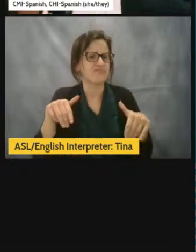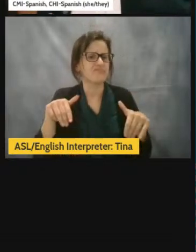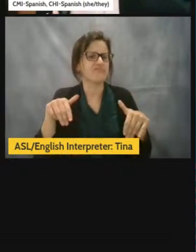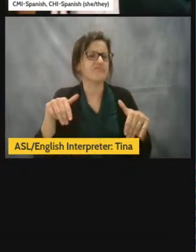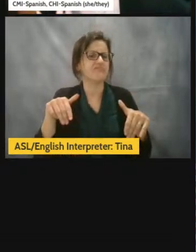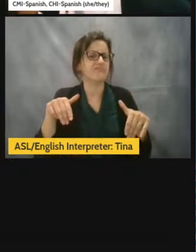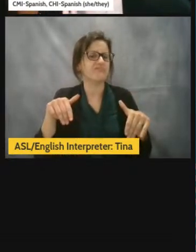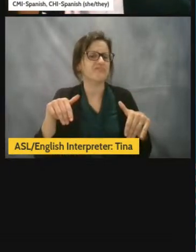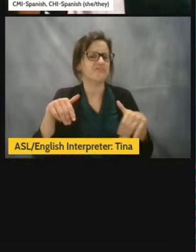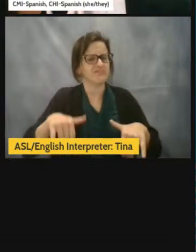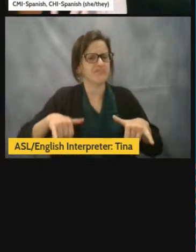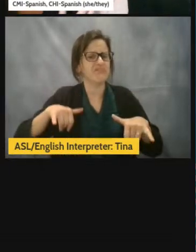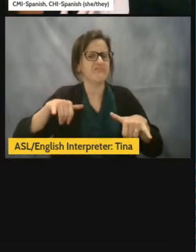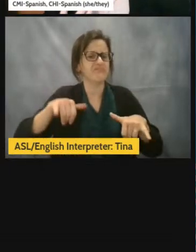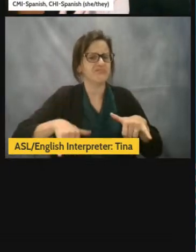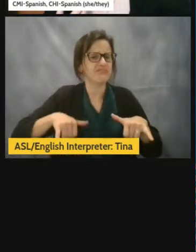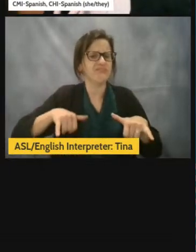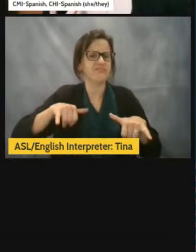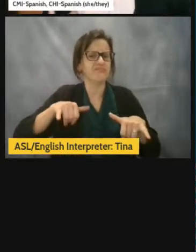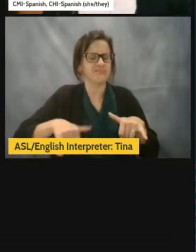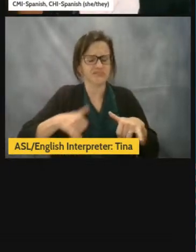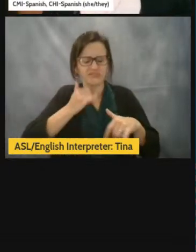fester, okay?